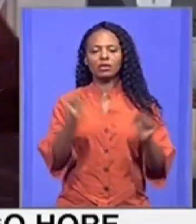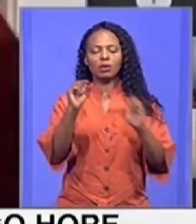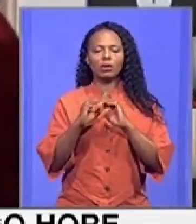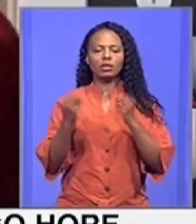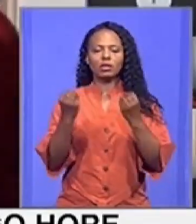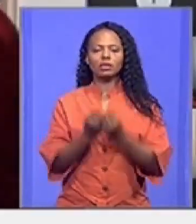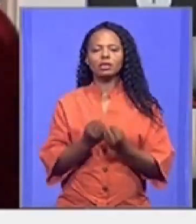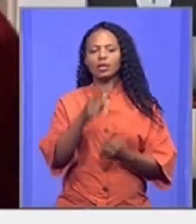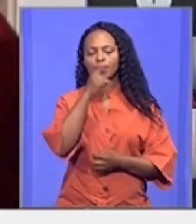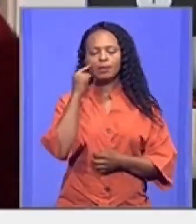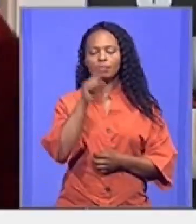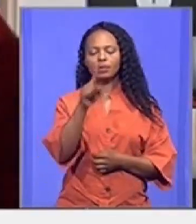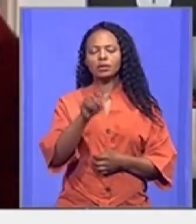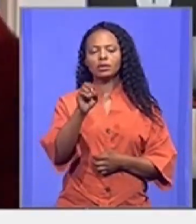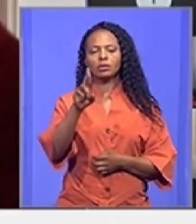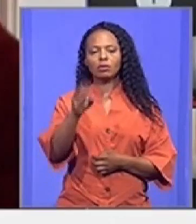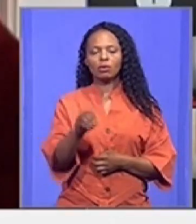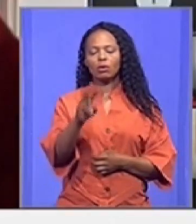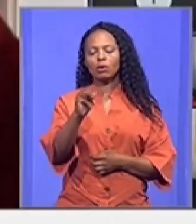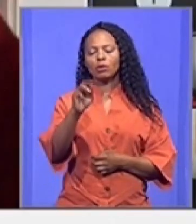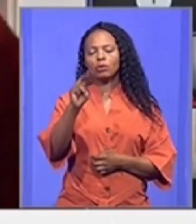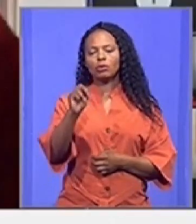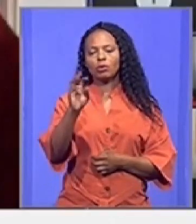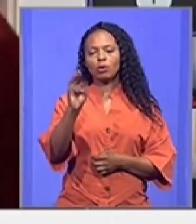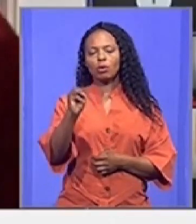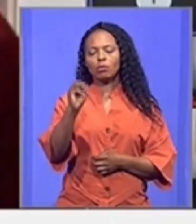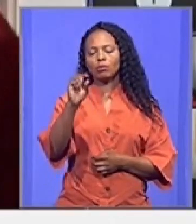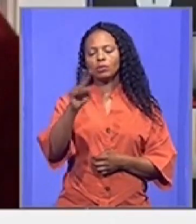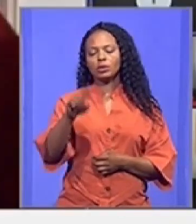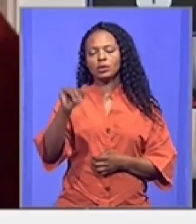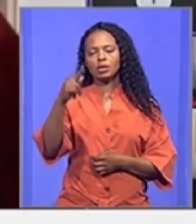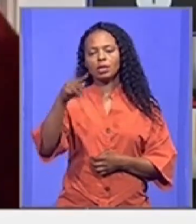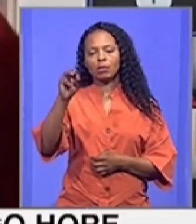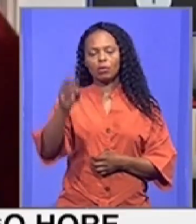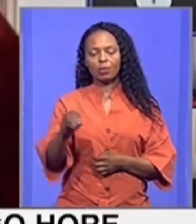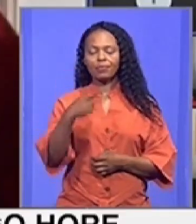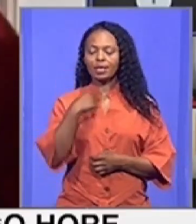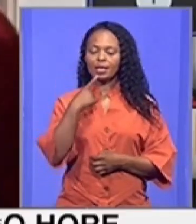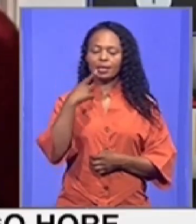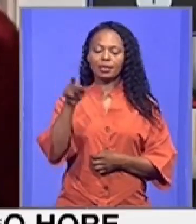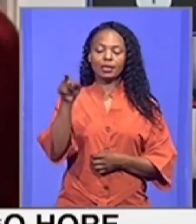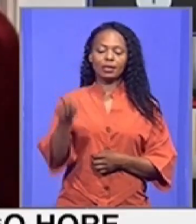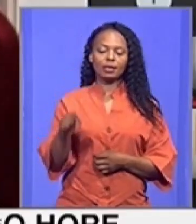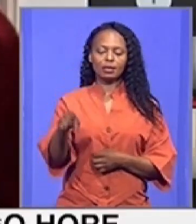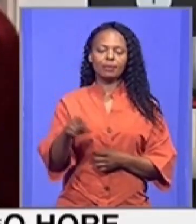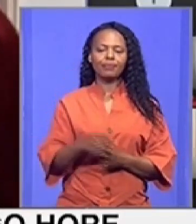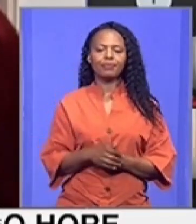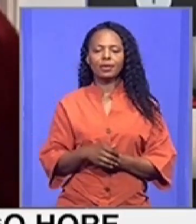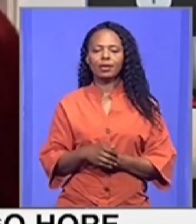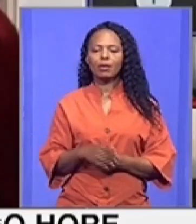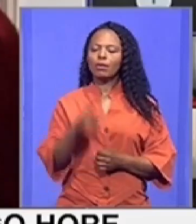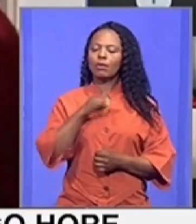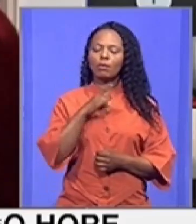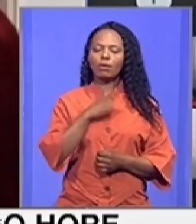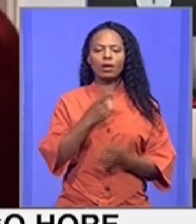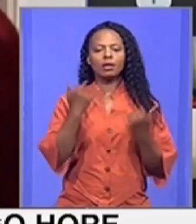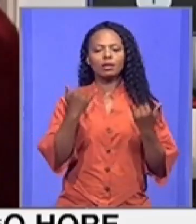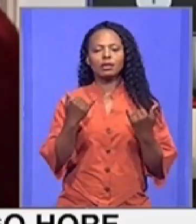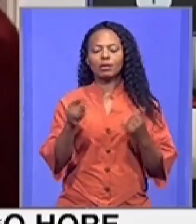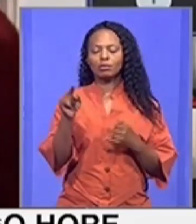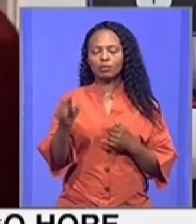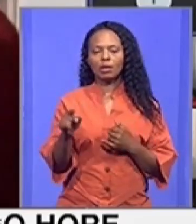SERI, Unomzamo, because I said to her, Nomzamo, why that